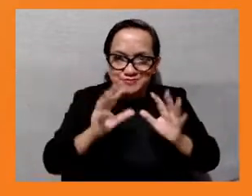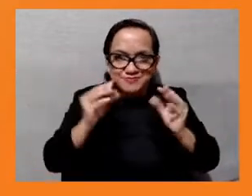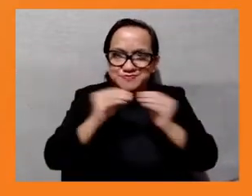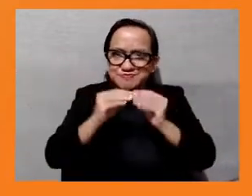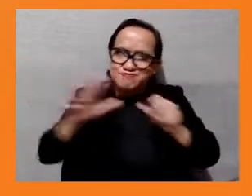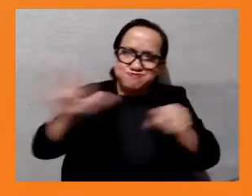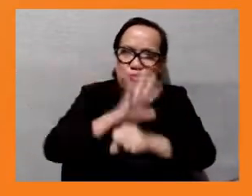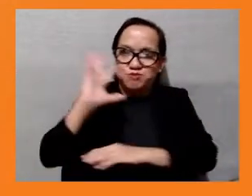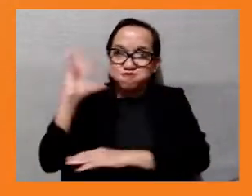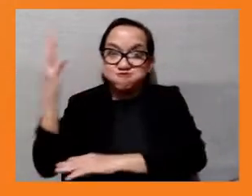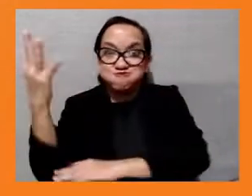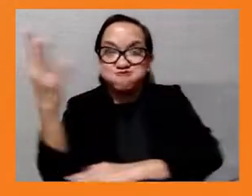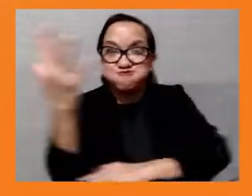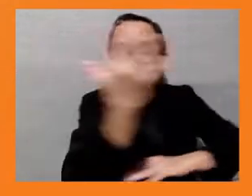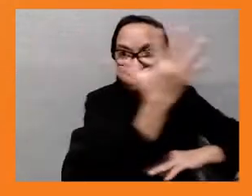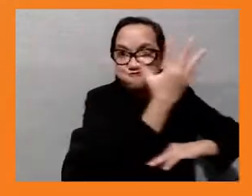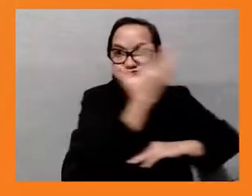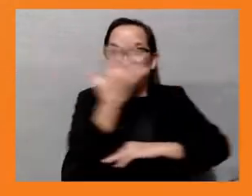I request the ADB to take